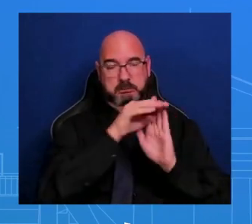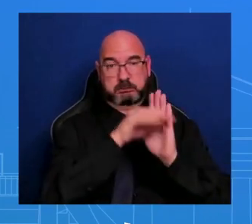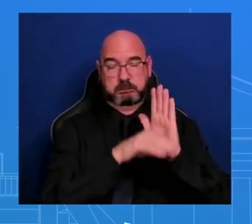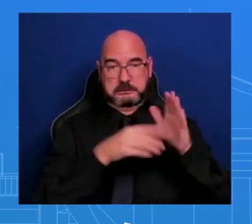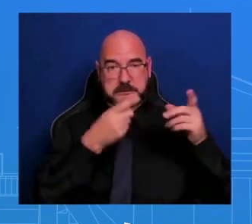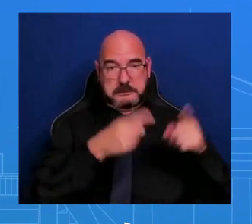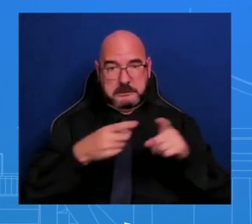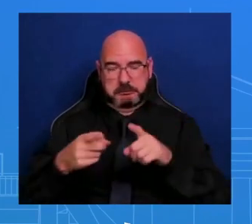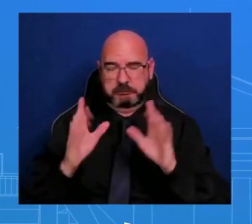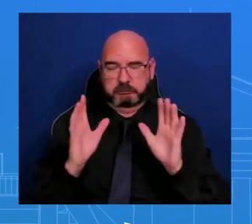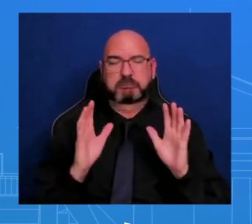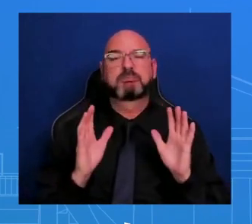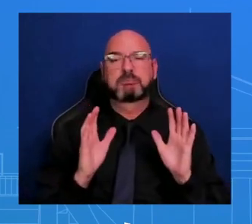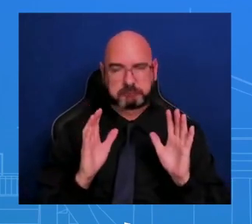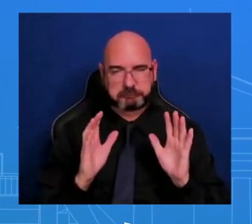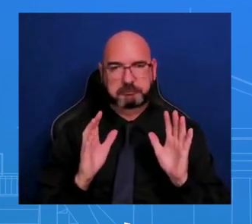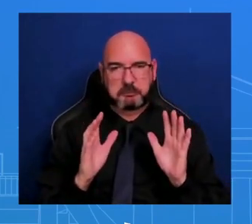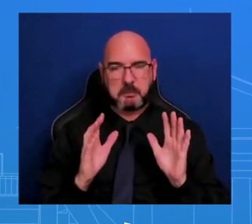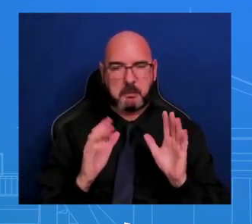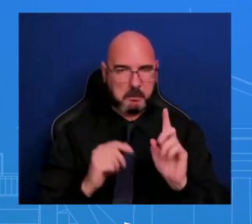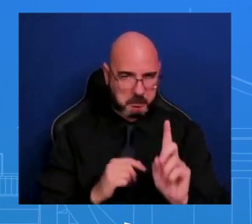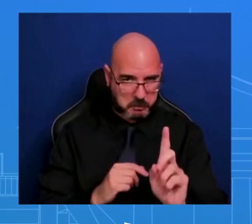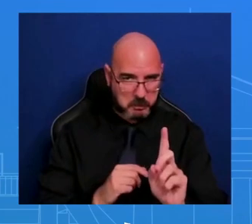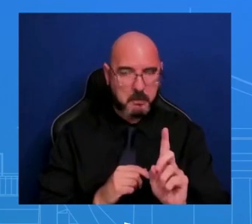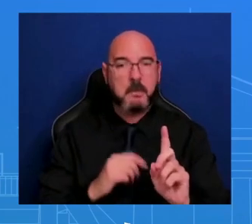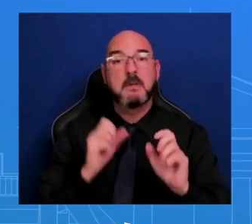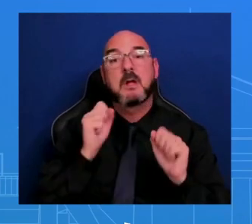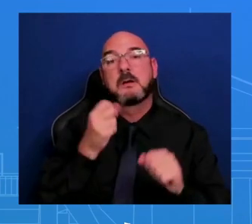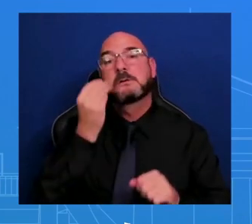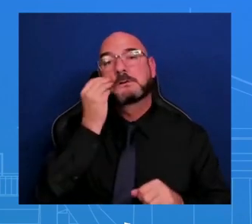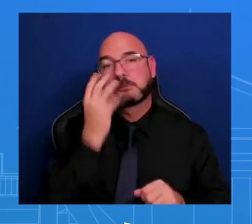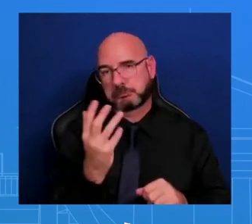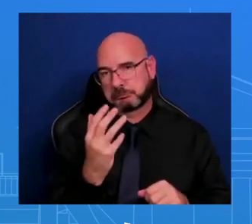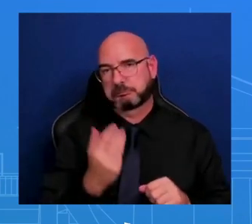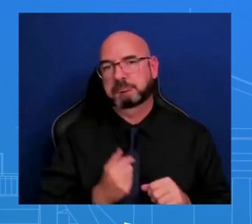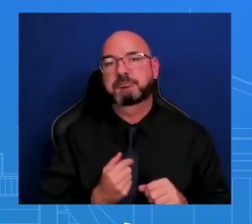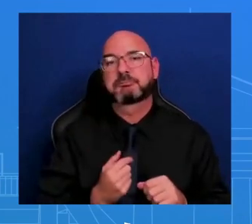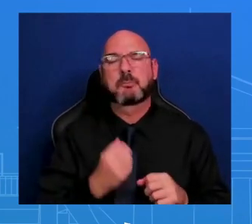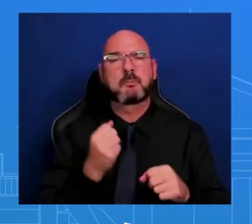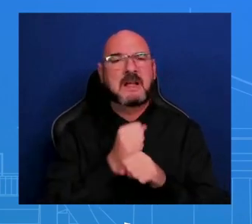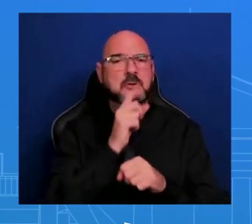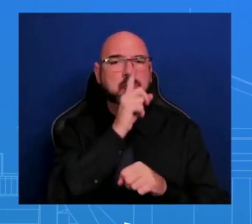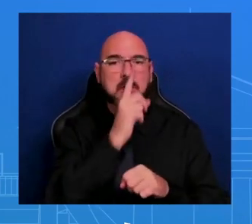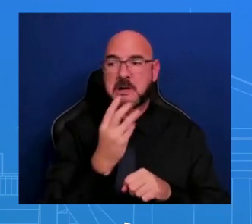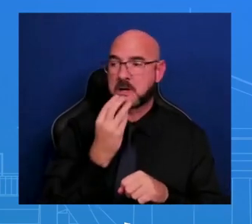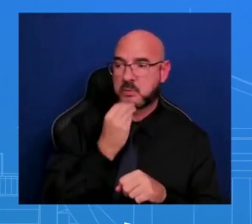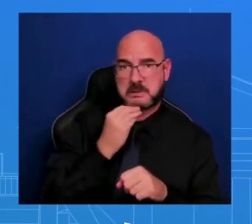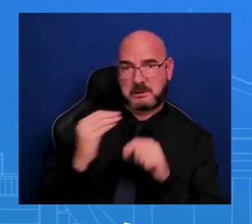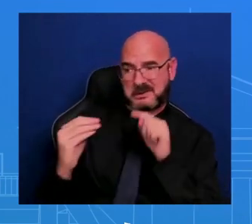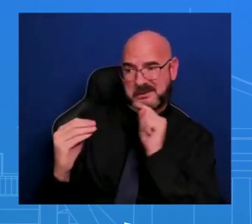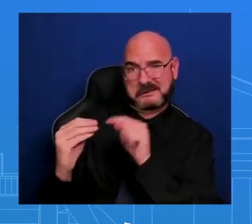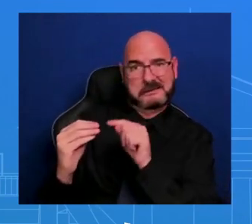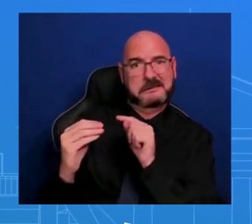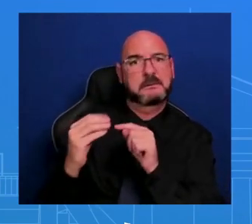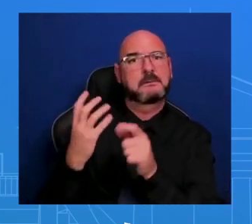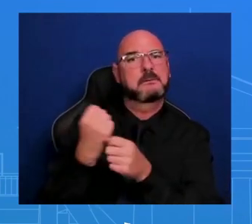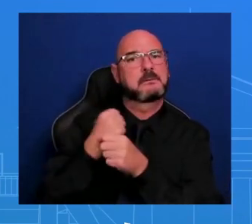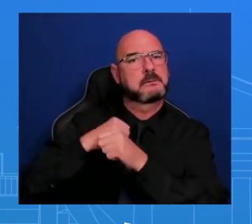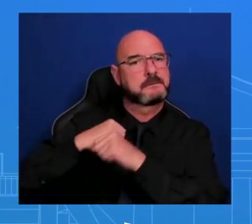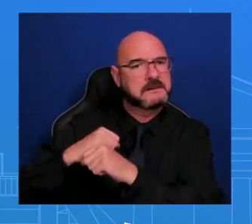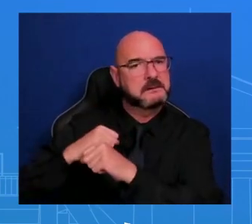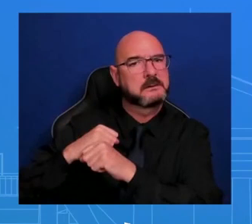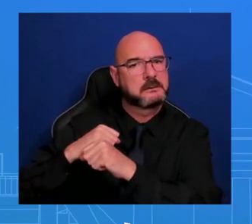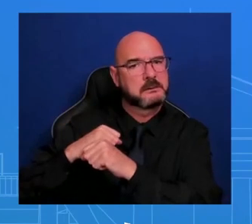Israel has the tools and the capabilities that they need to defend themselves. We're going to continue to try to get that humanitarian assistance in. We're going to continue to try to get